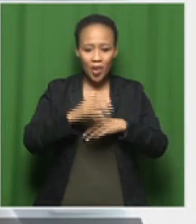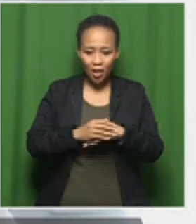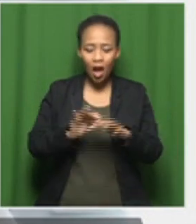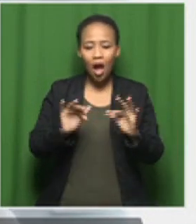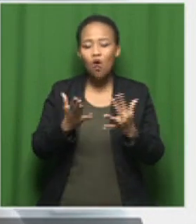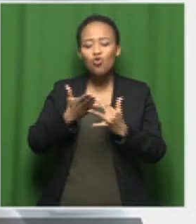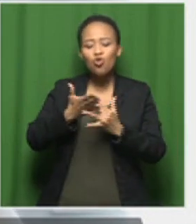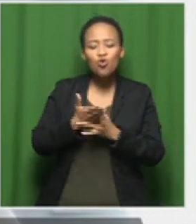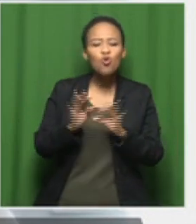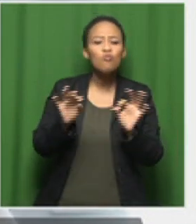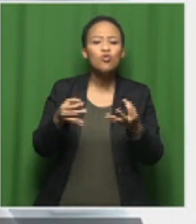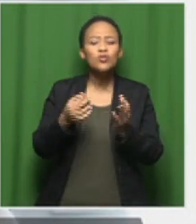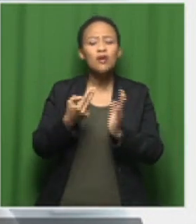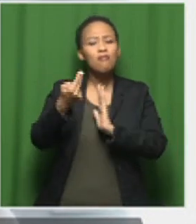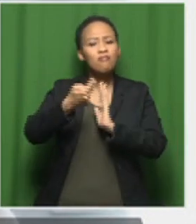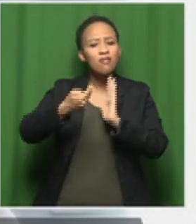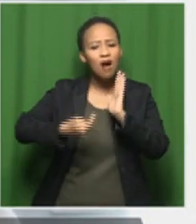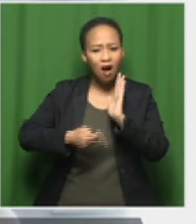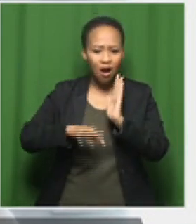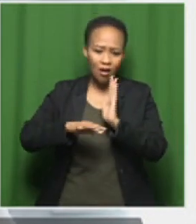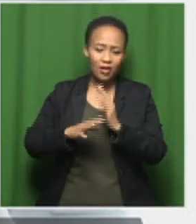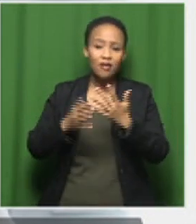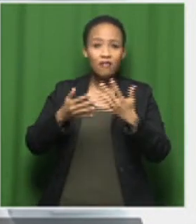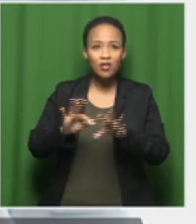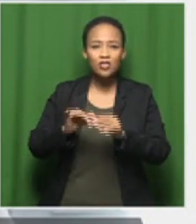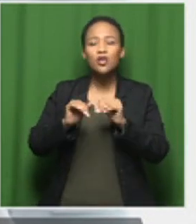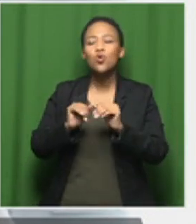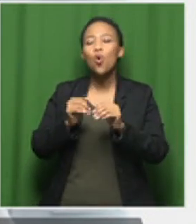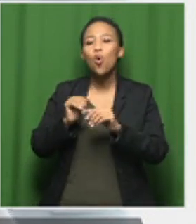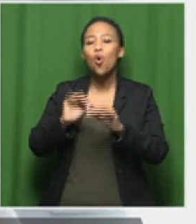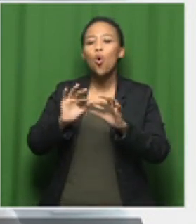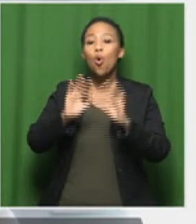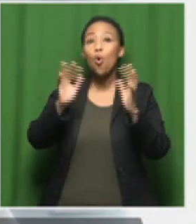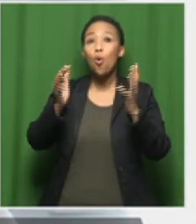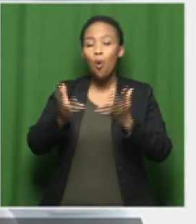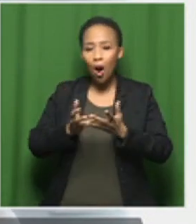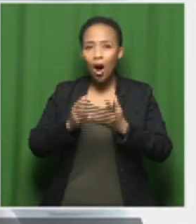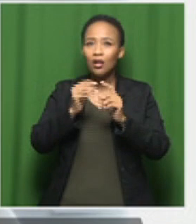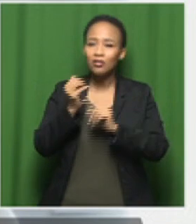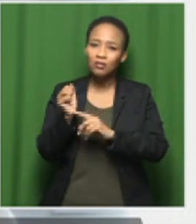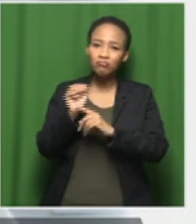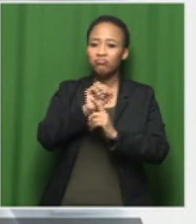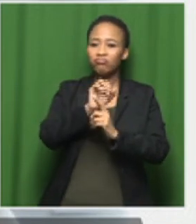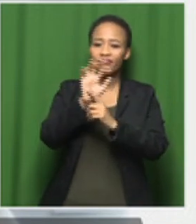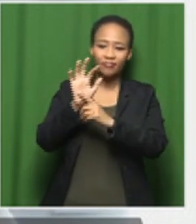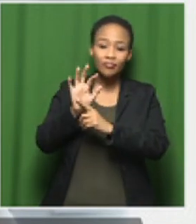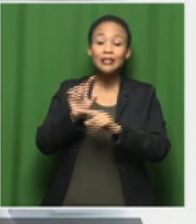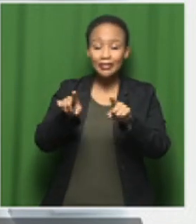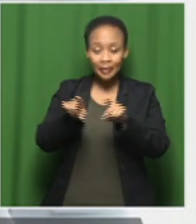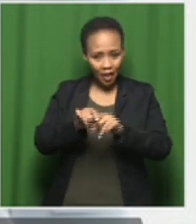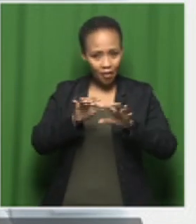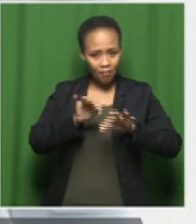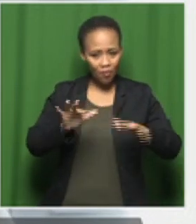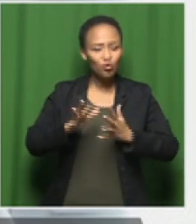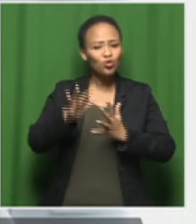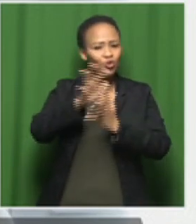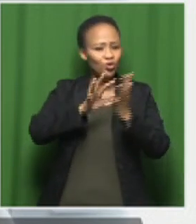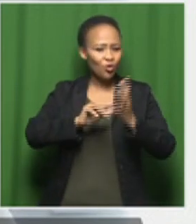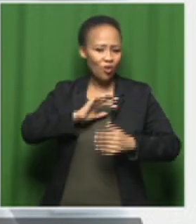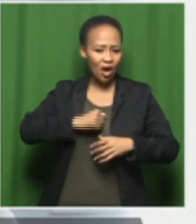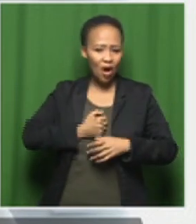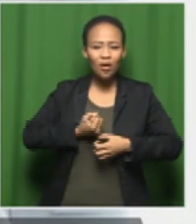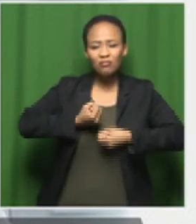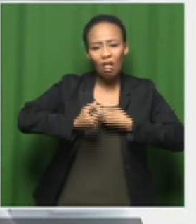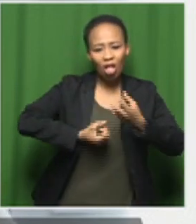art, and exporting it to the world, and it's people who are telling our story to the world instead of it